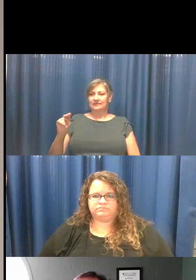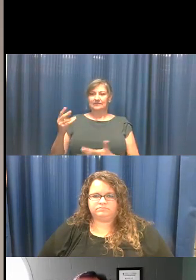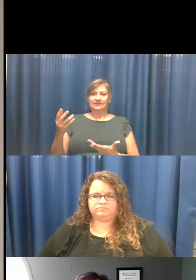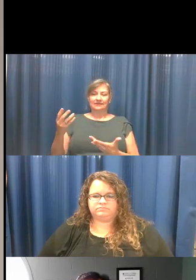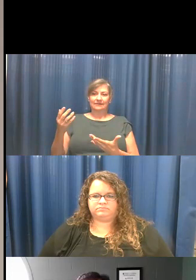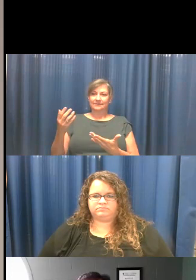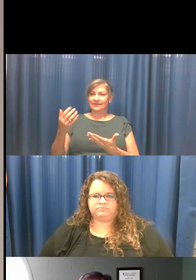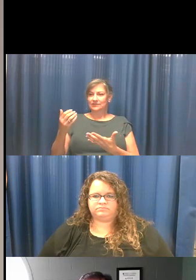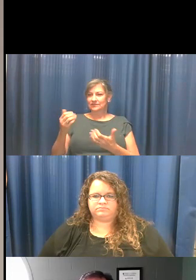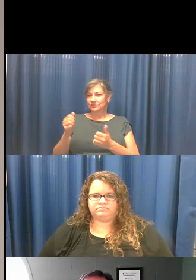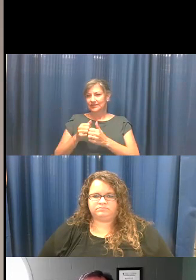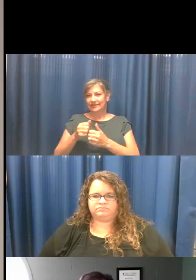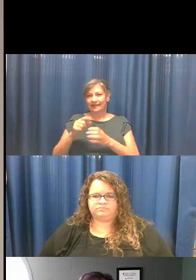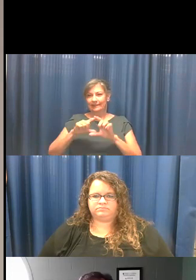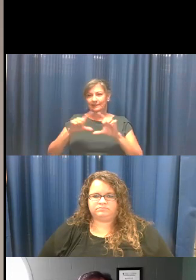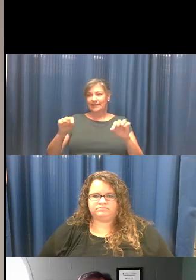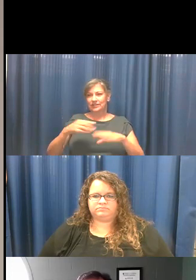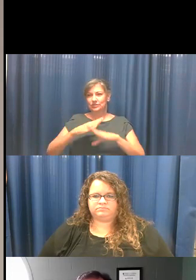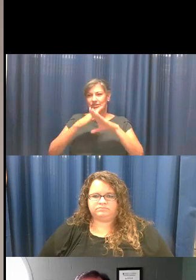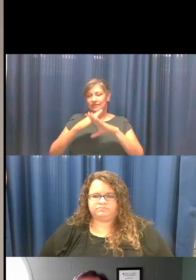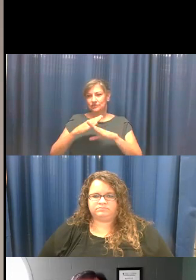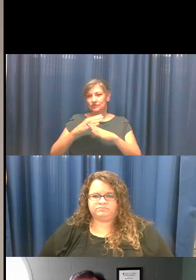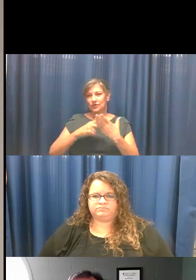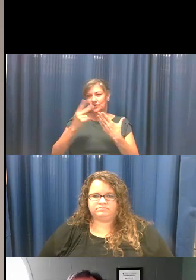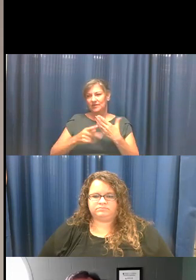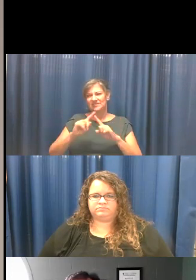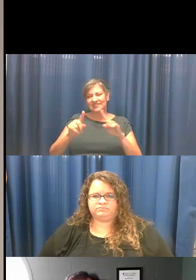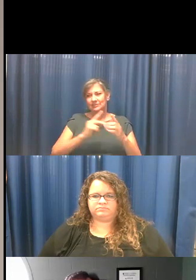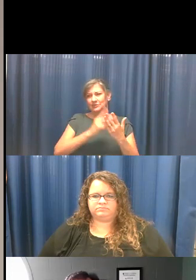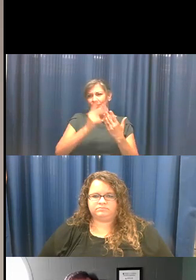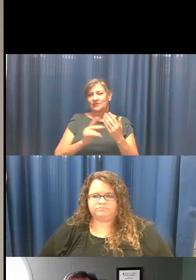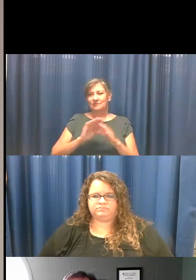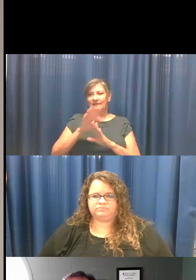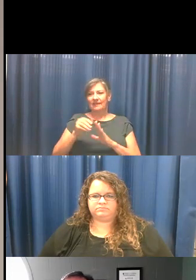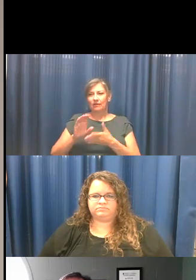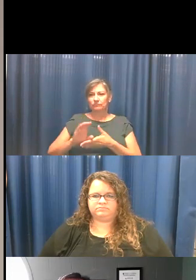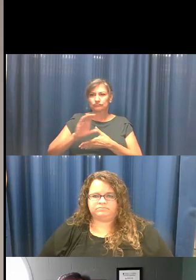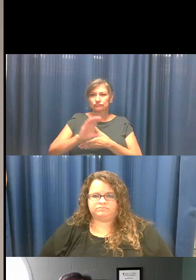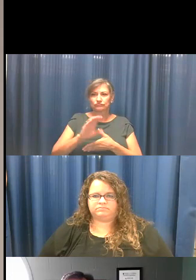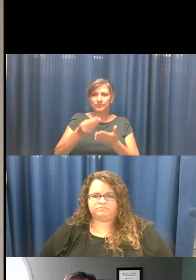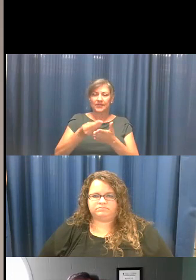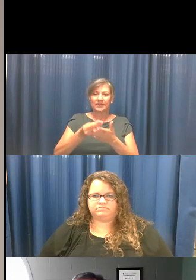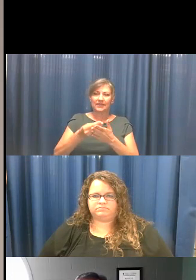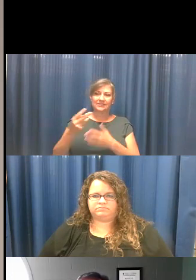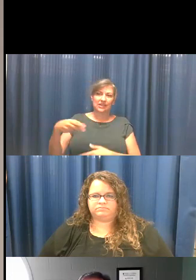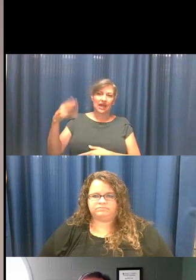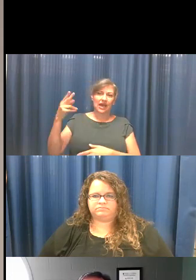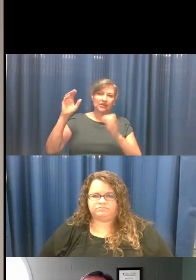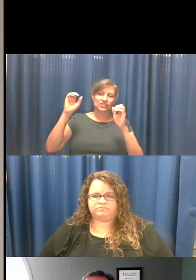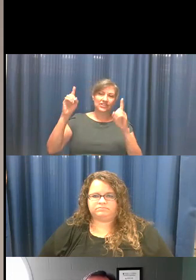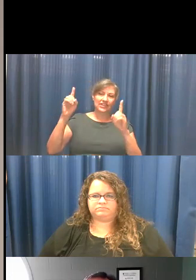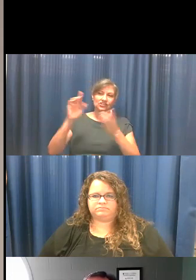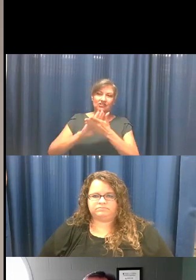programs and all sorts of different programs, but they all put money into higher ed to help colleges and universities